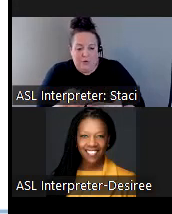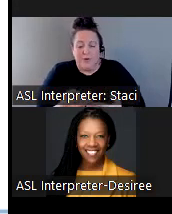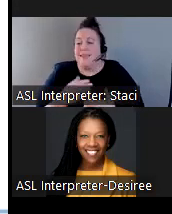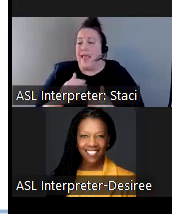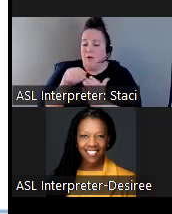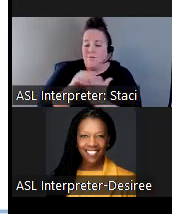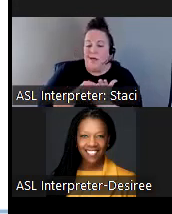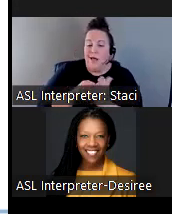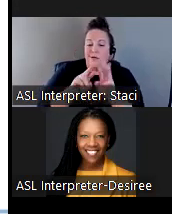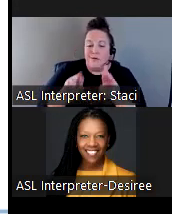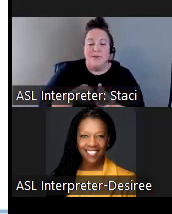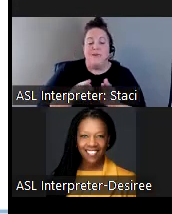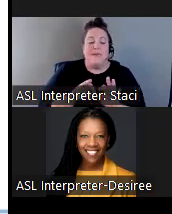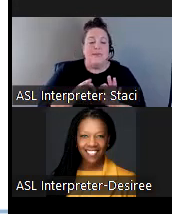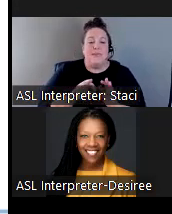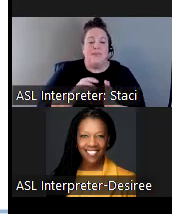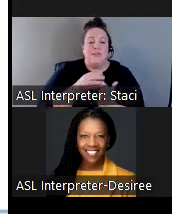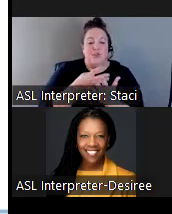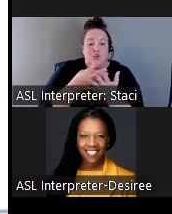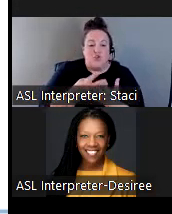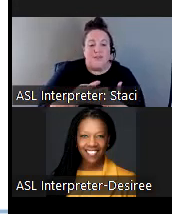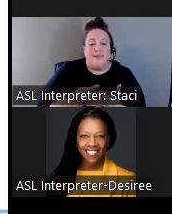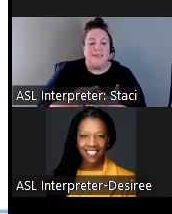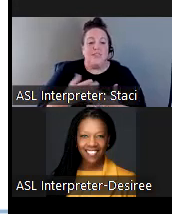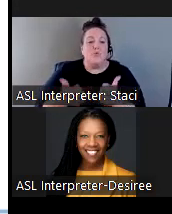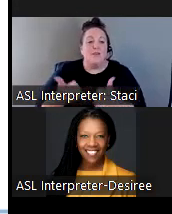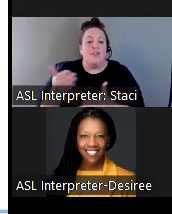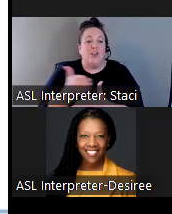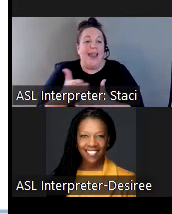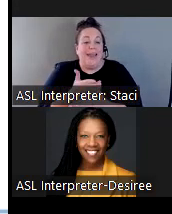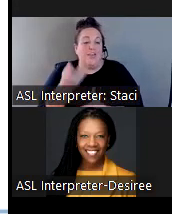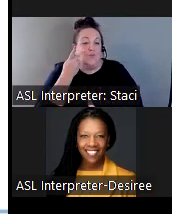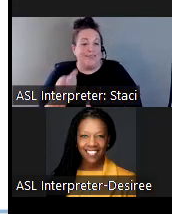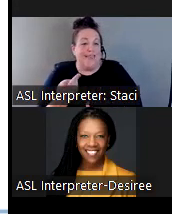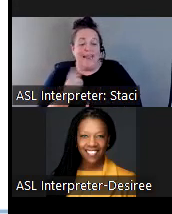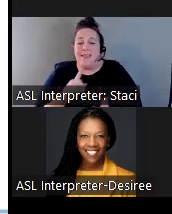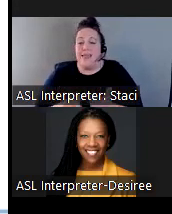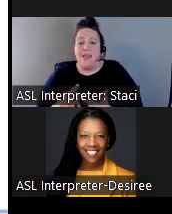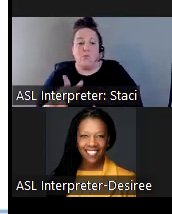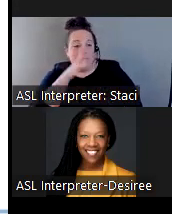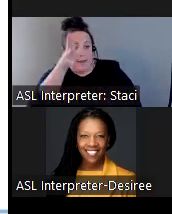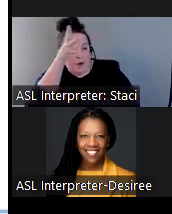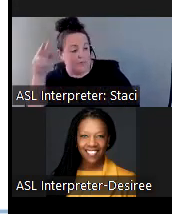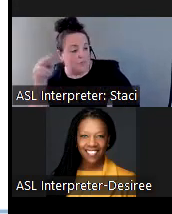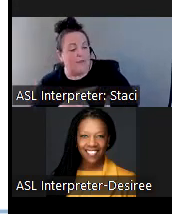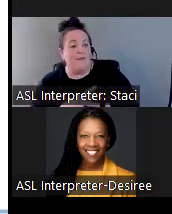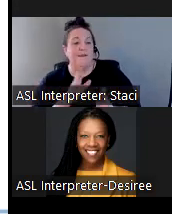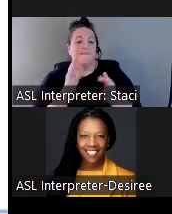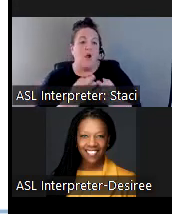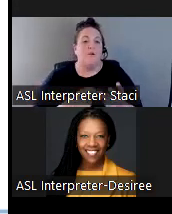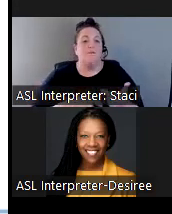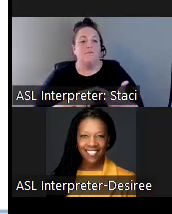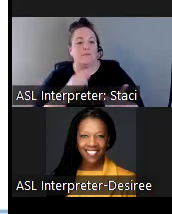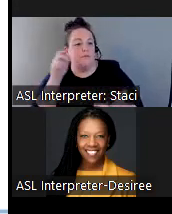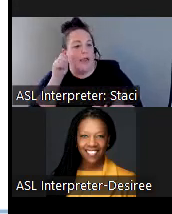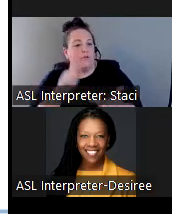kind of screens you as to what age range you see. So then when parents look it up, families look it up, doctors look up, who